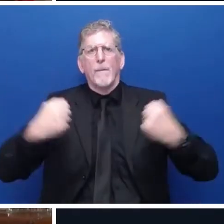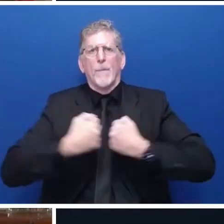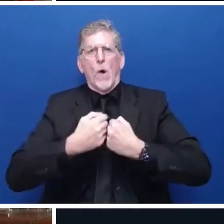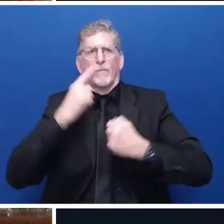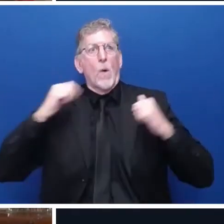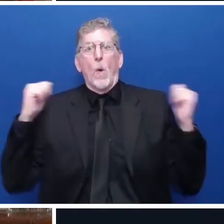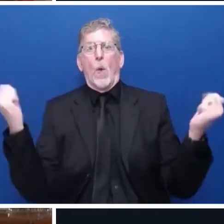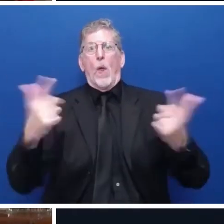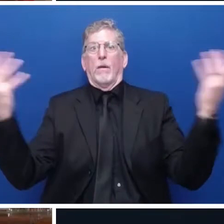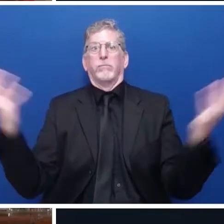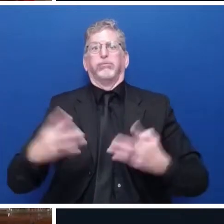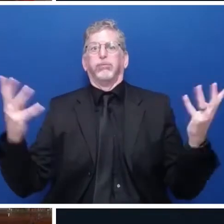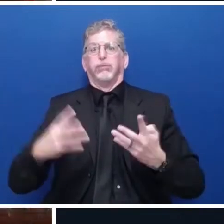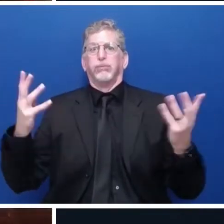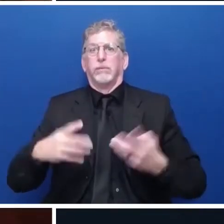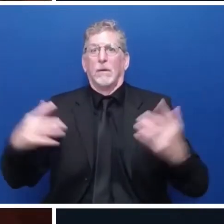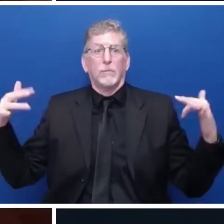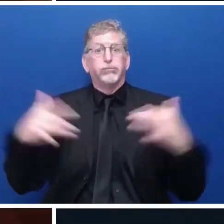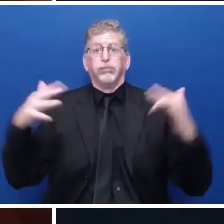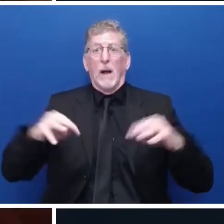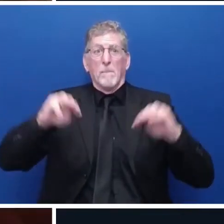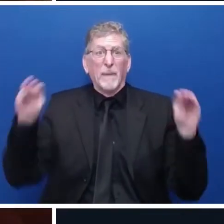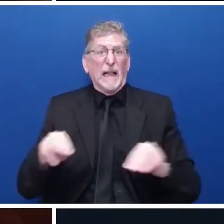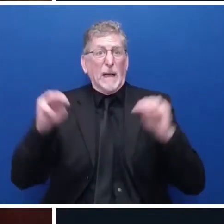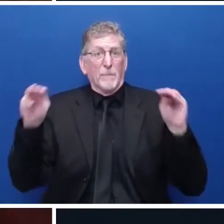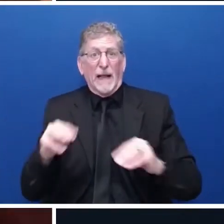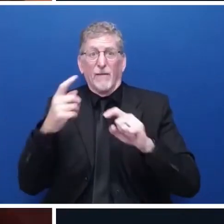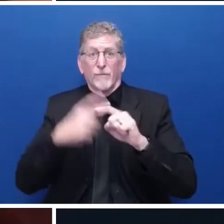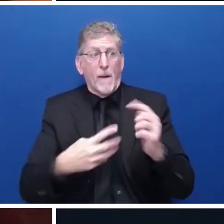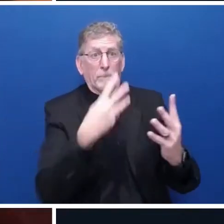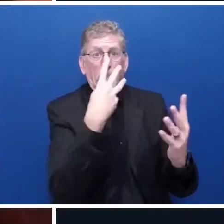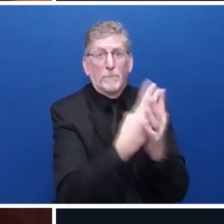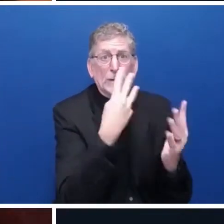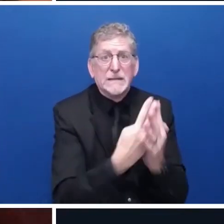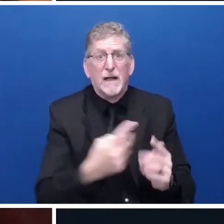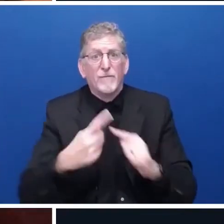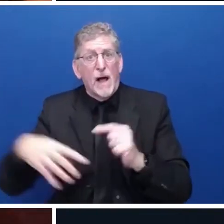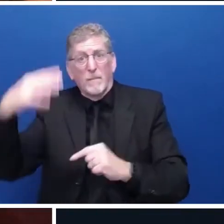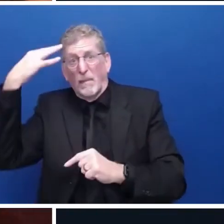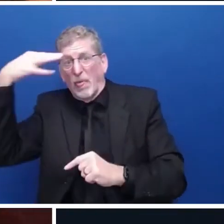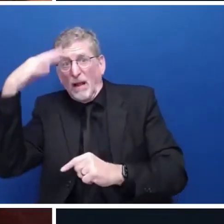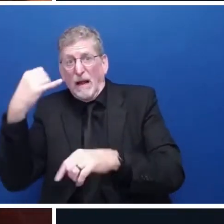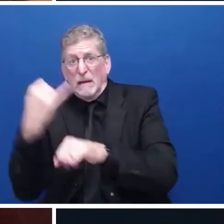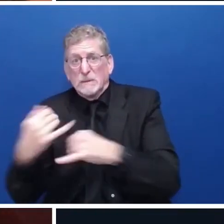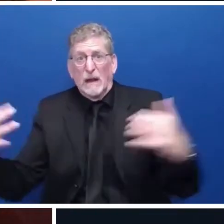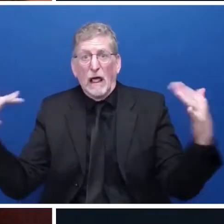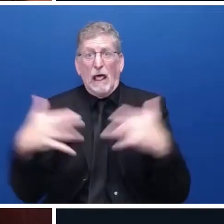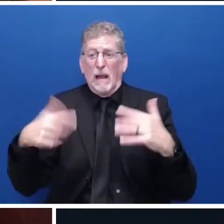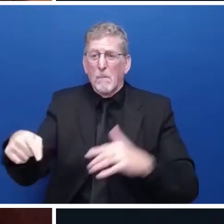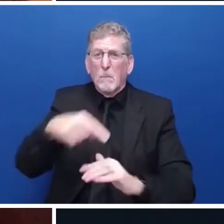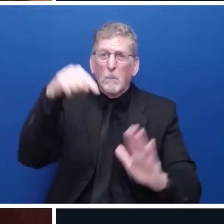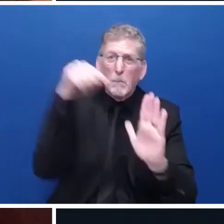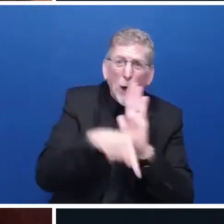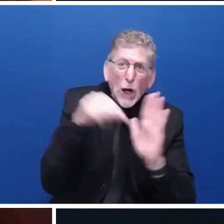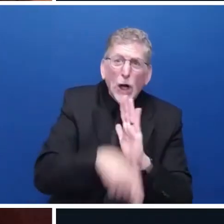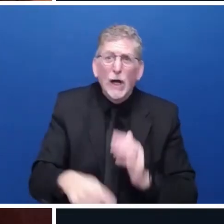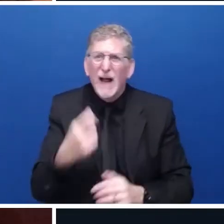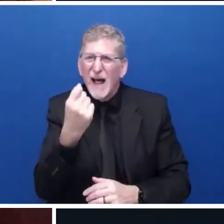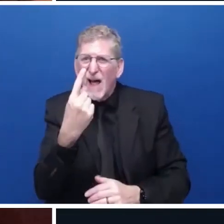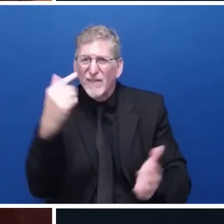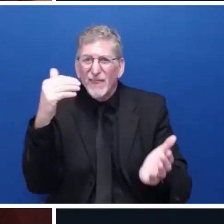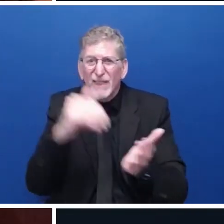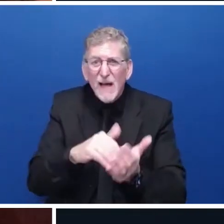11,888 murders. They came into our country. You allowed that to happen. And record-setting inflation that cost the typical